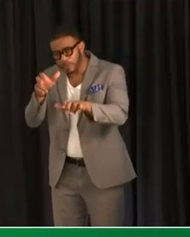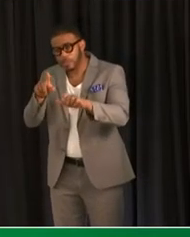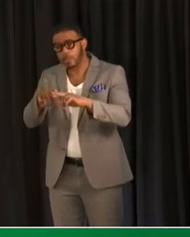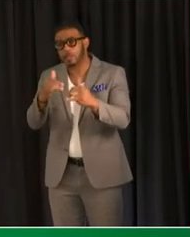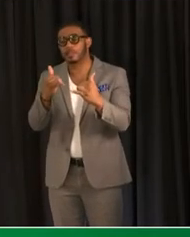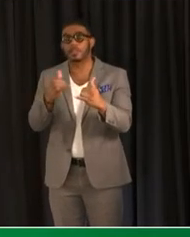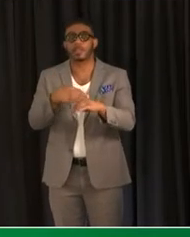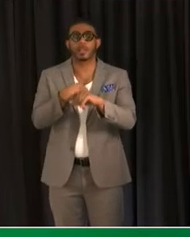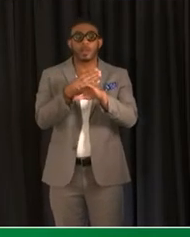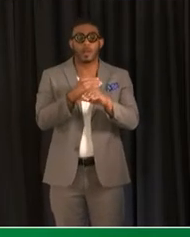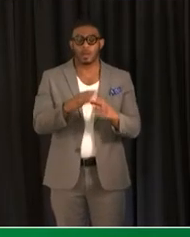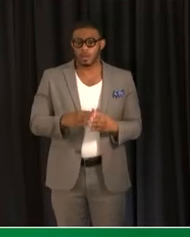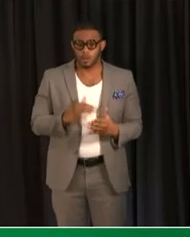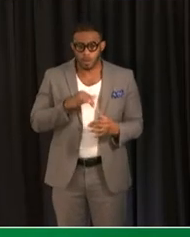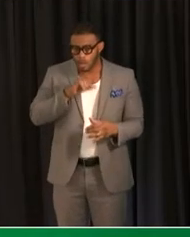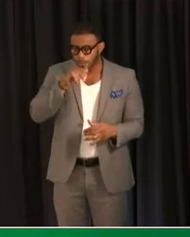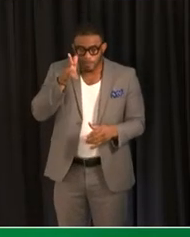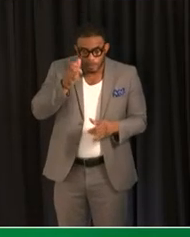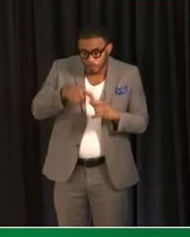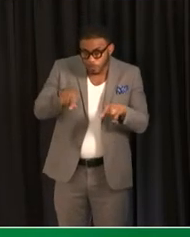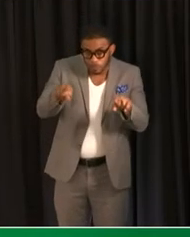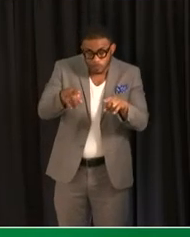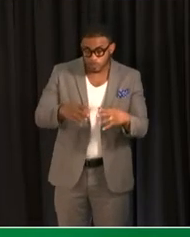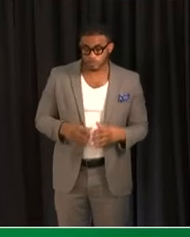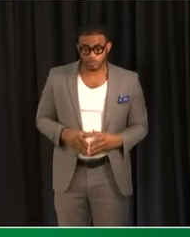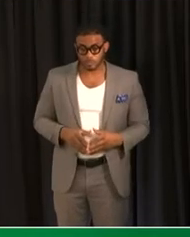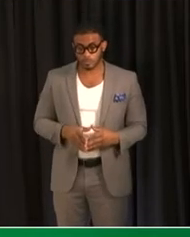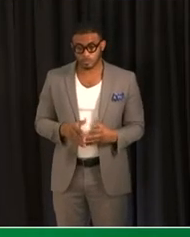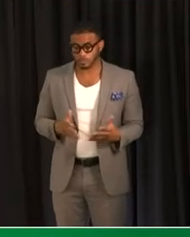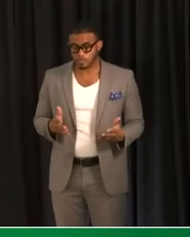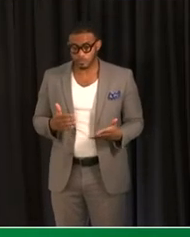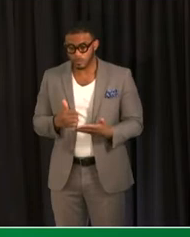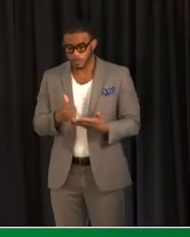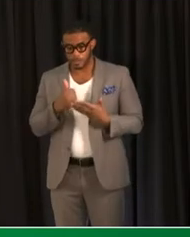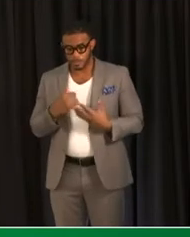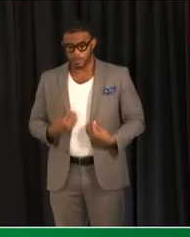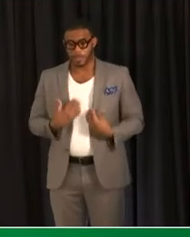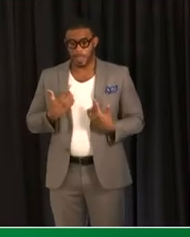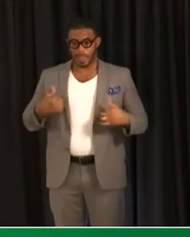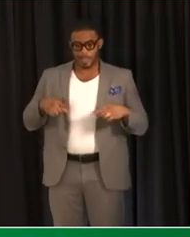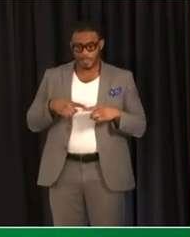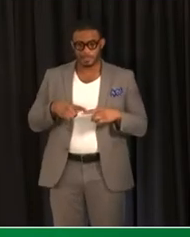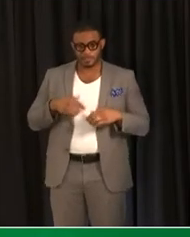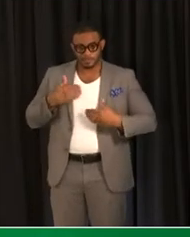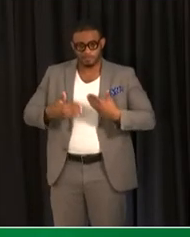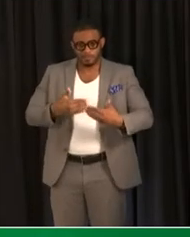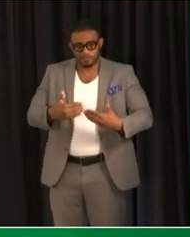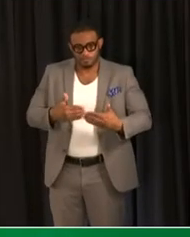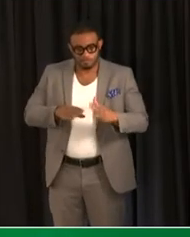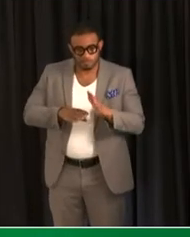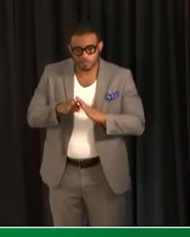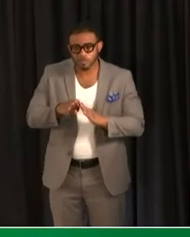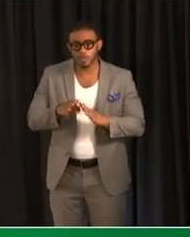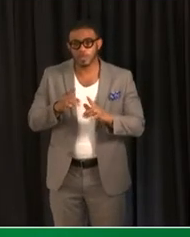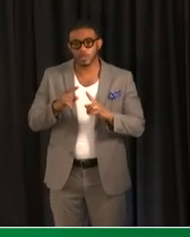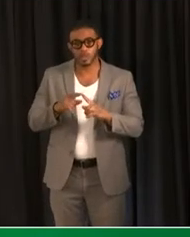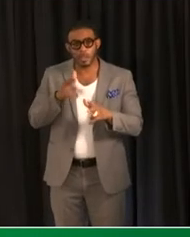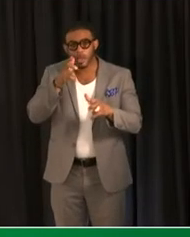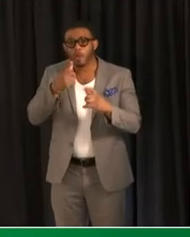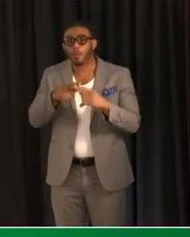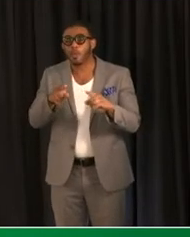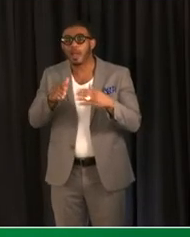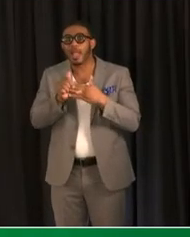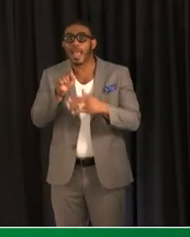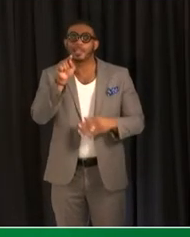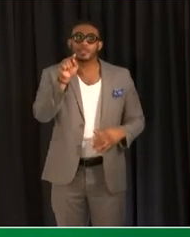listening and on today's call, would love to learn from you. To help inspire us and to